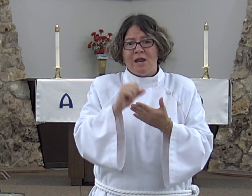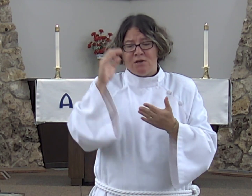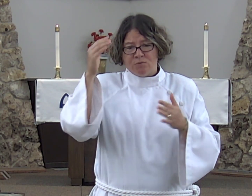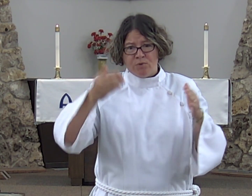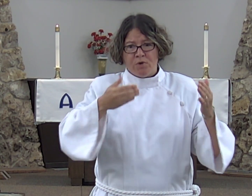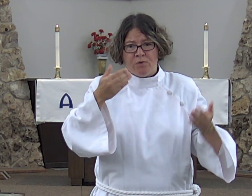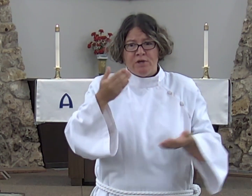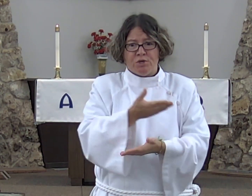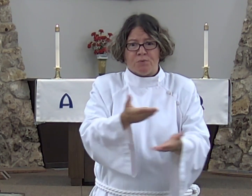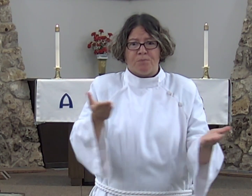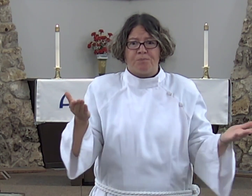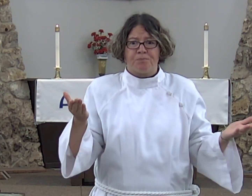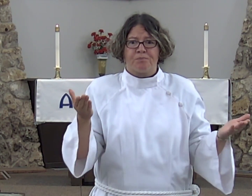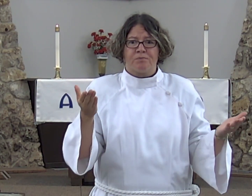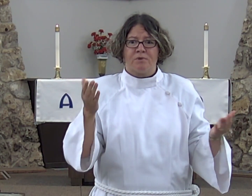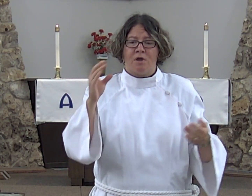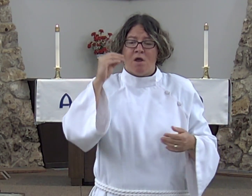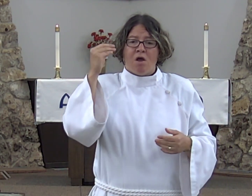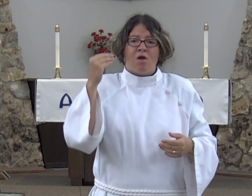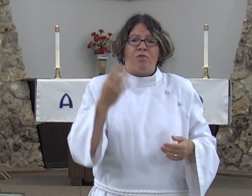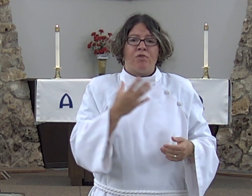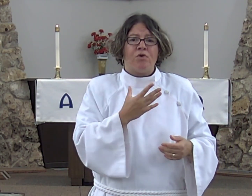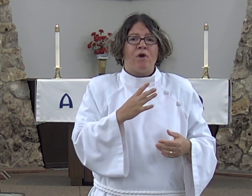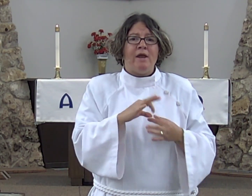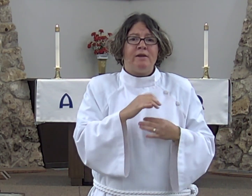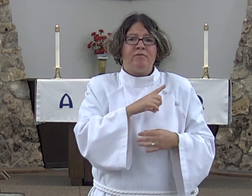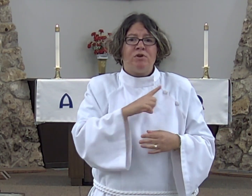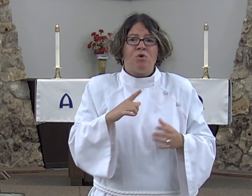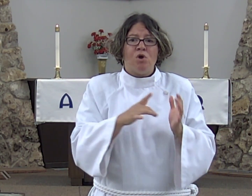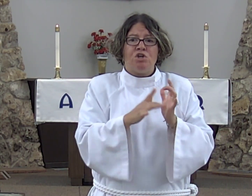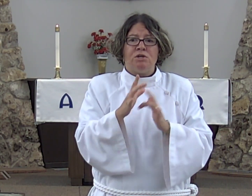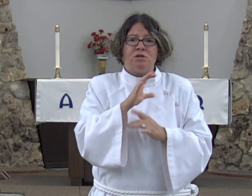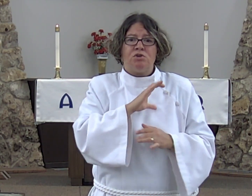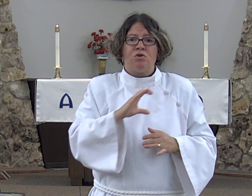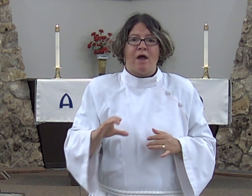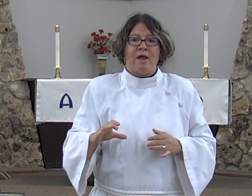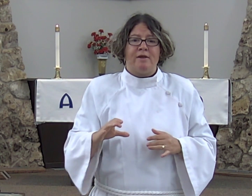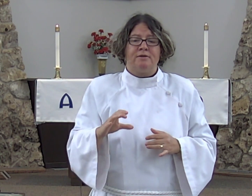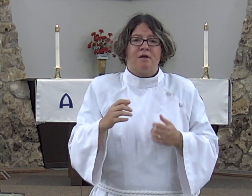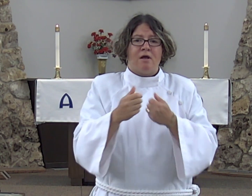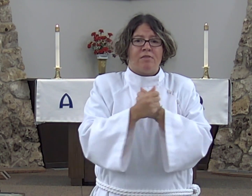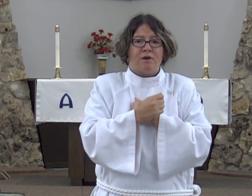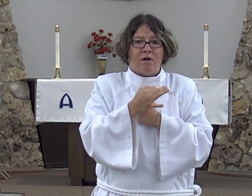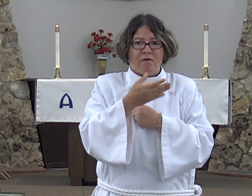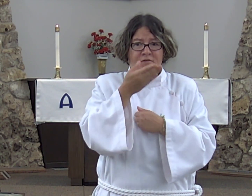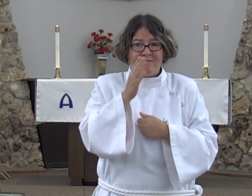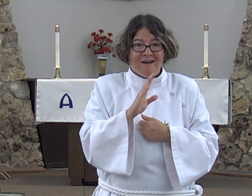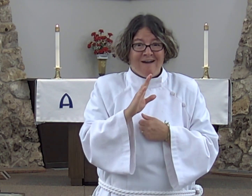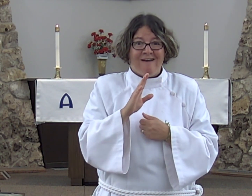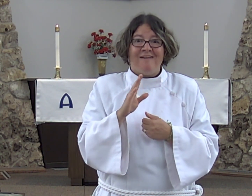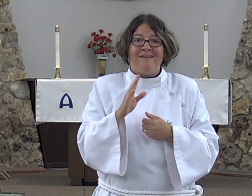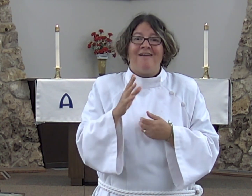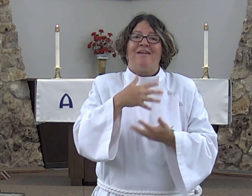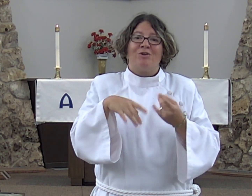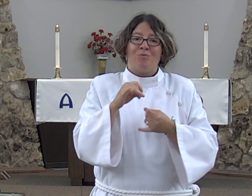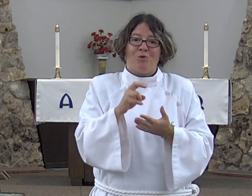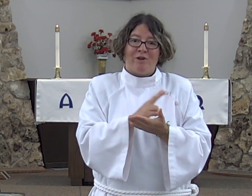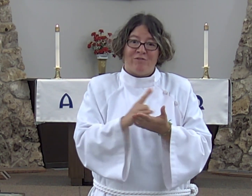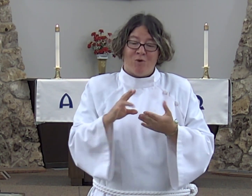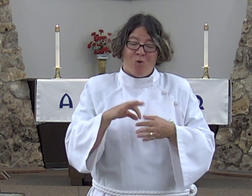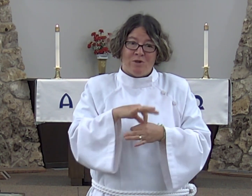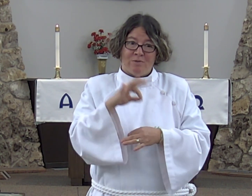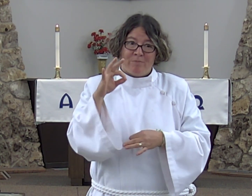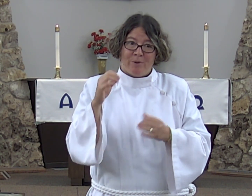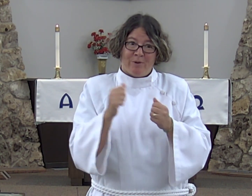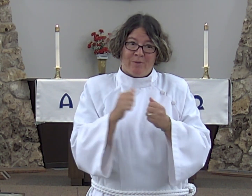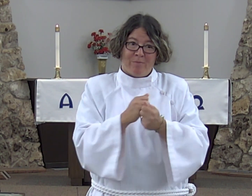the saints will greet you. The grace of the Lord Jesus Christ, the love of God, and the communion